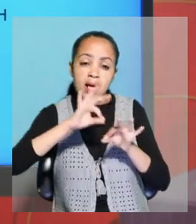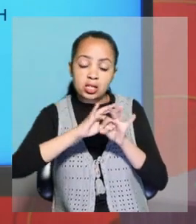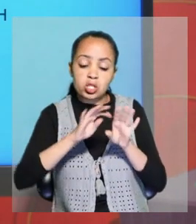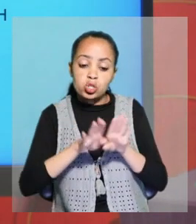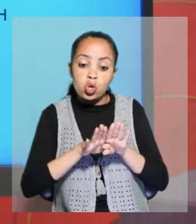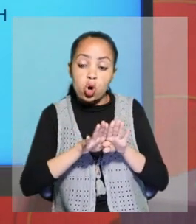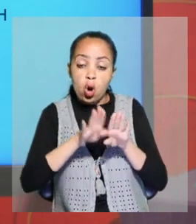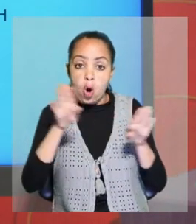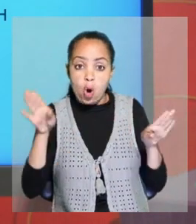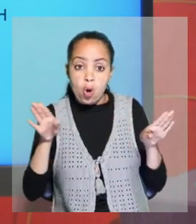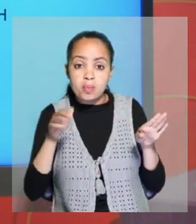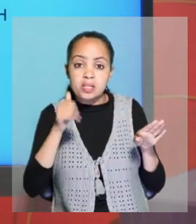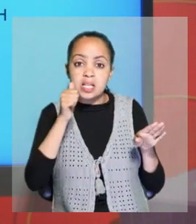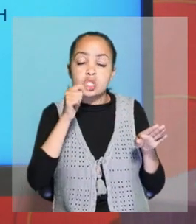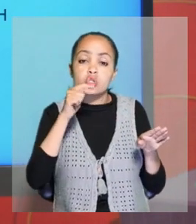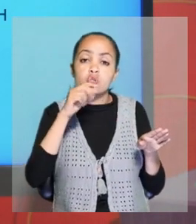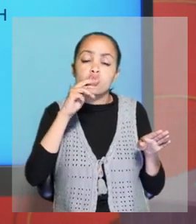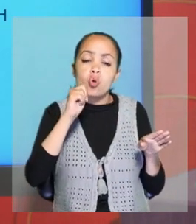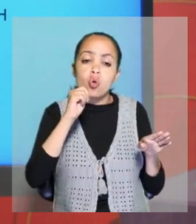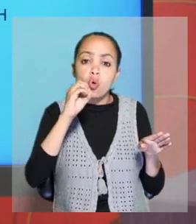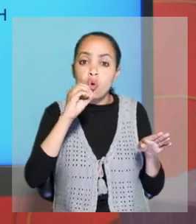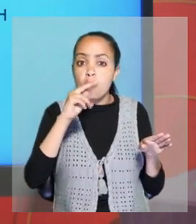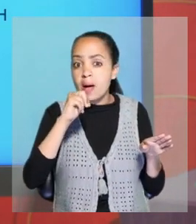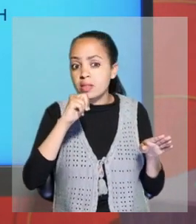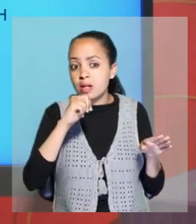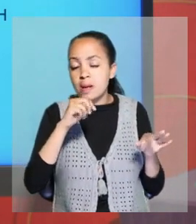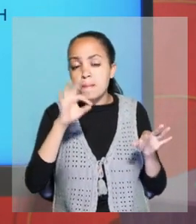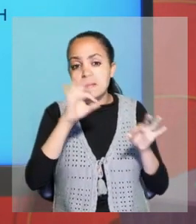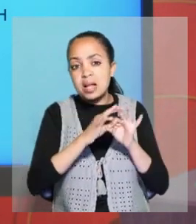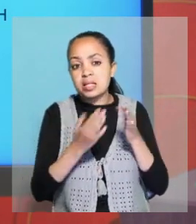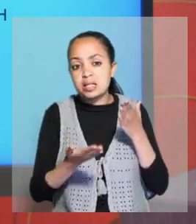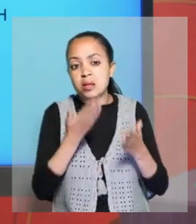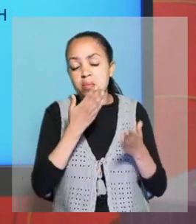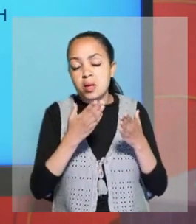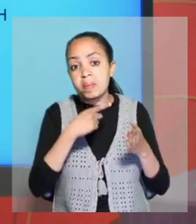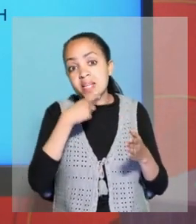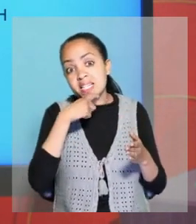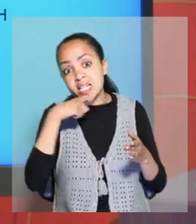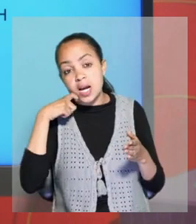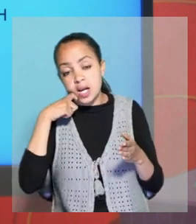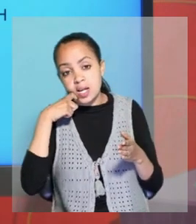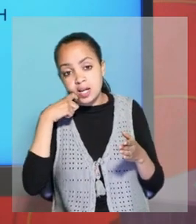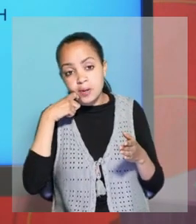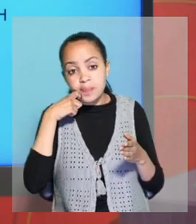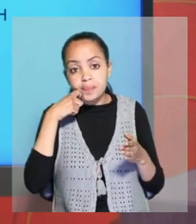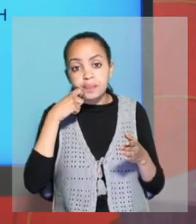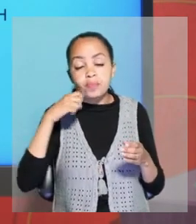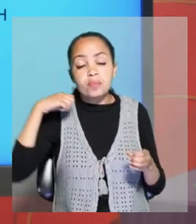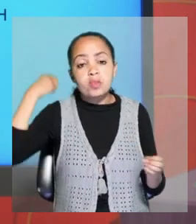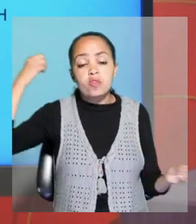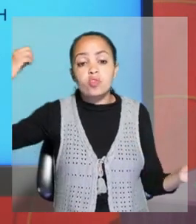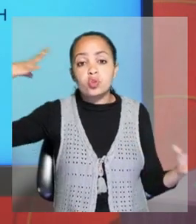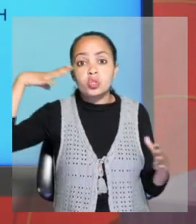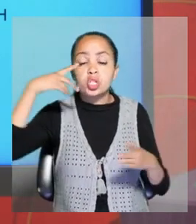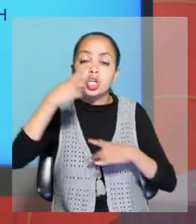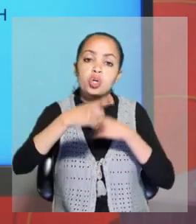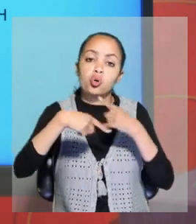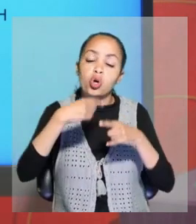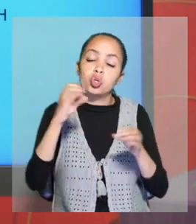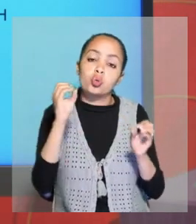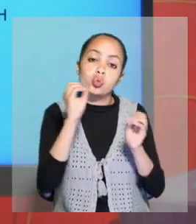open their stomata, plant may be get dry. the rate of photosynthesis become going to